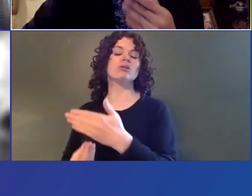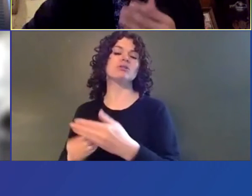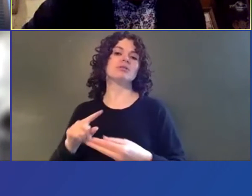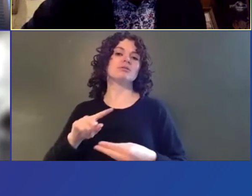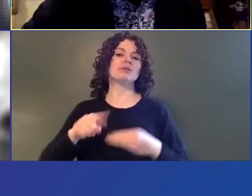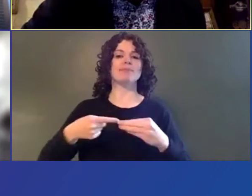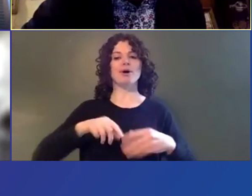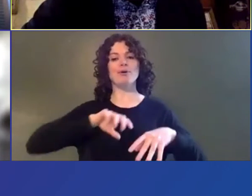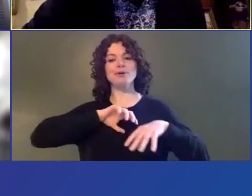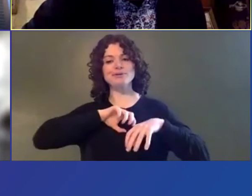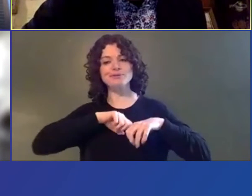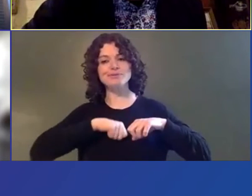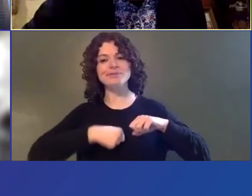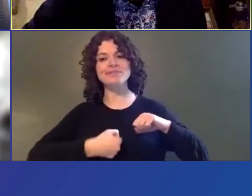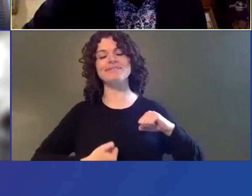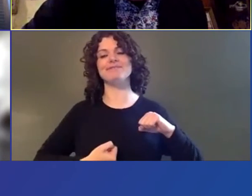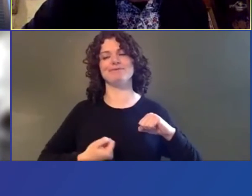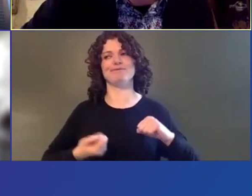and